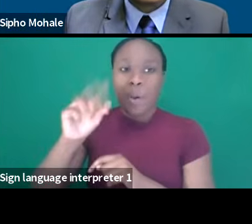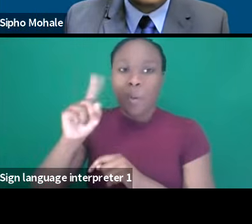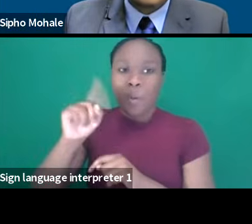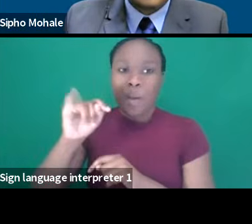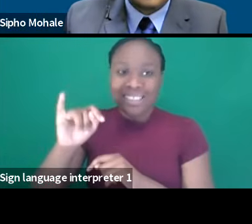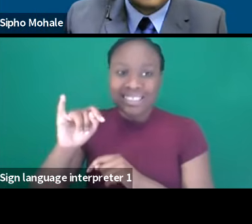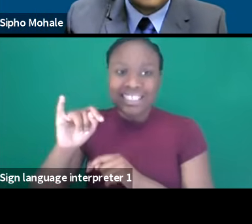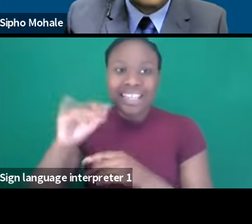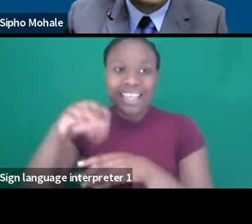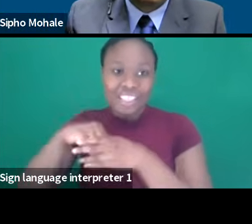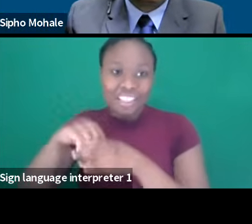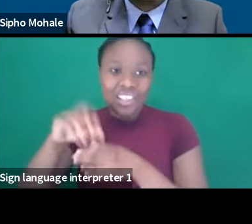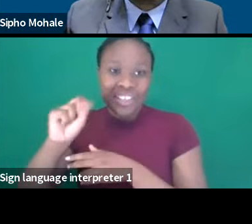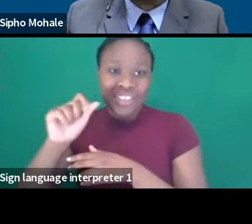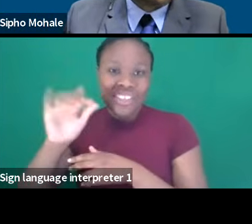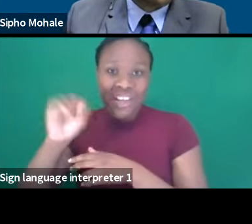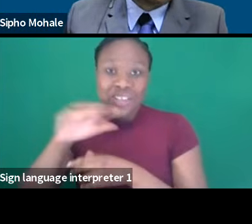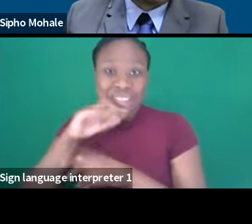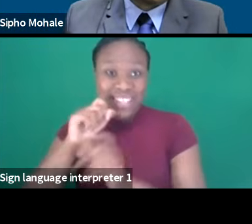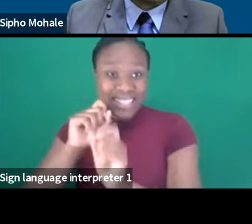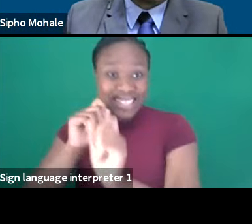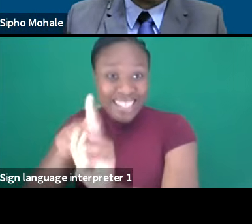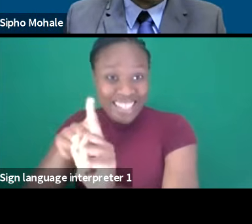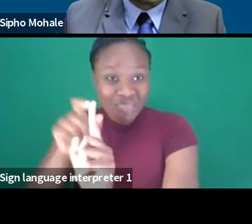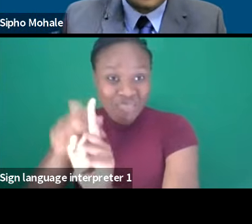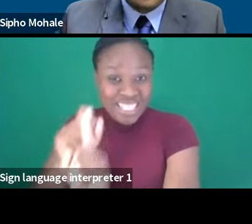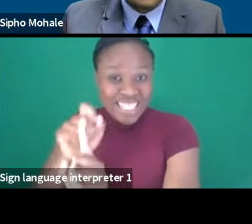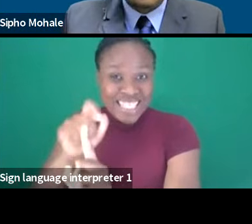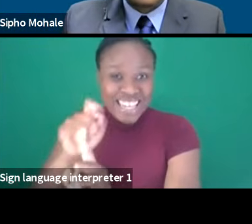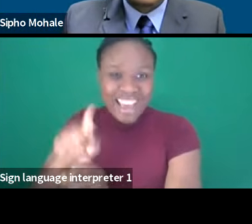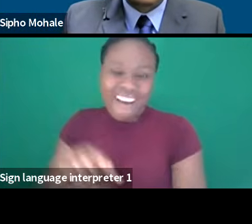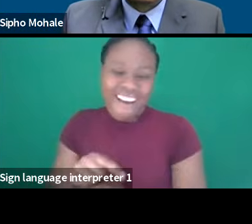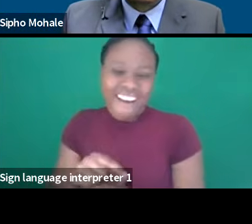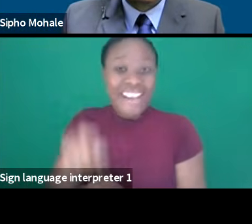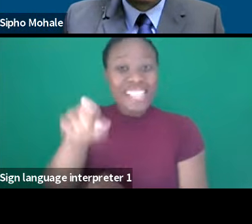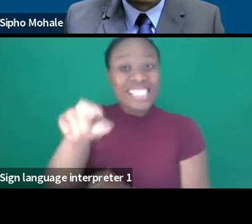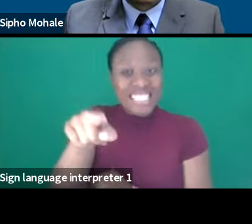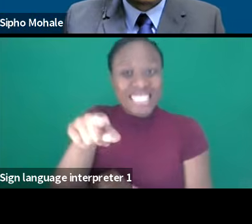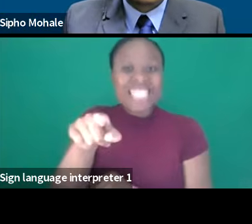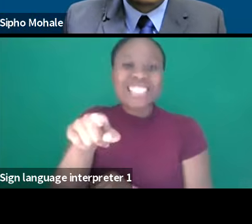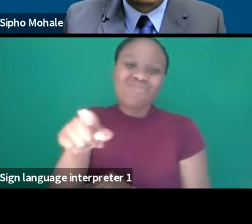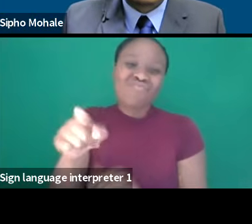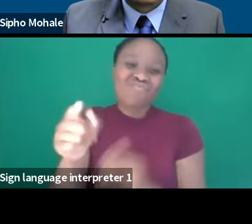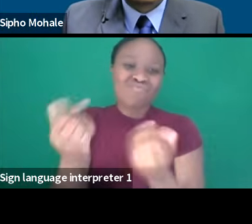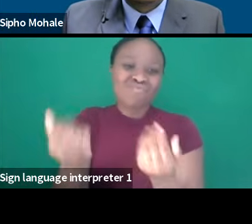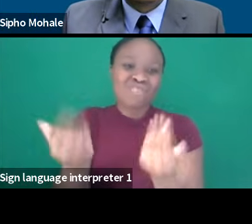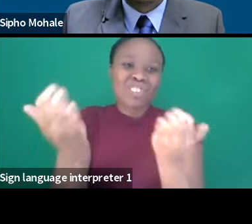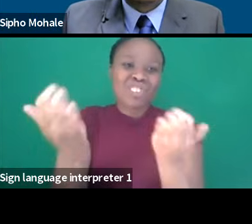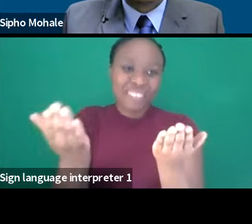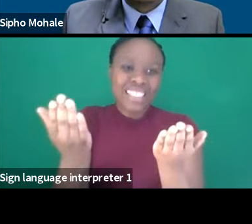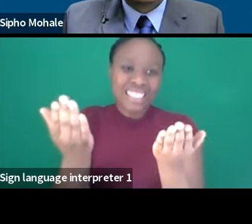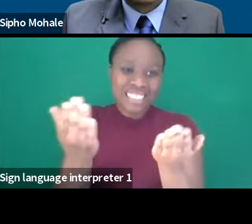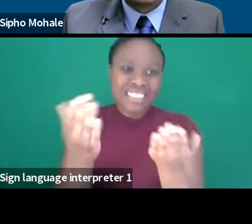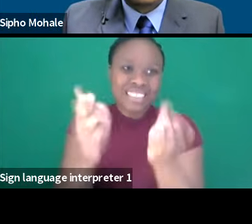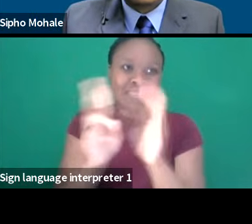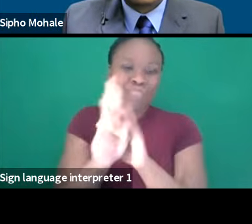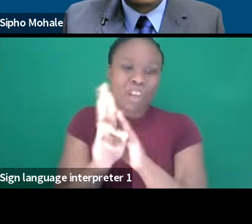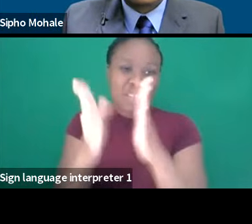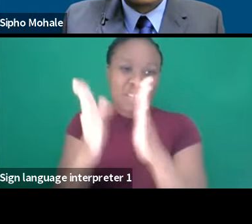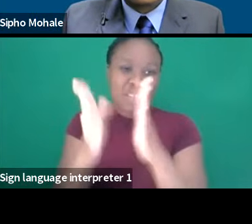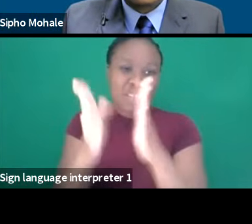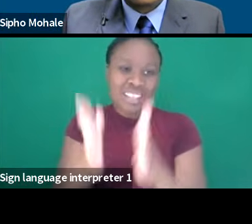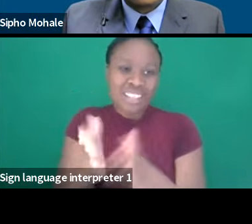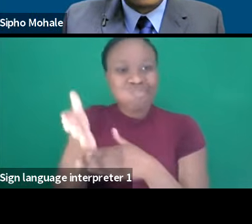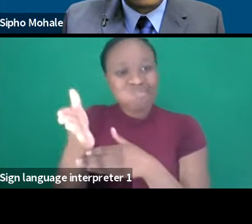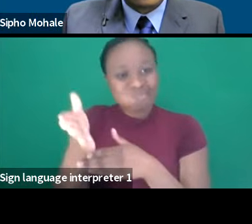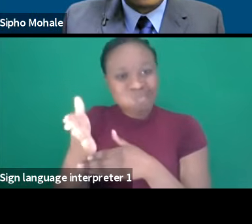It's something technology is moving with us. Lwazi is our service ambassador in our contact center. So he